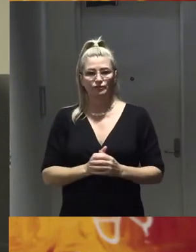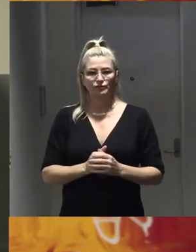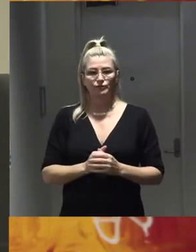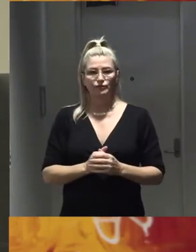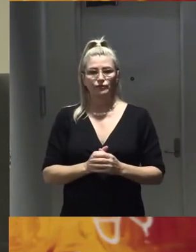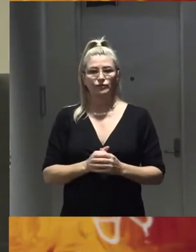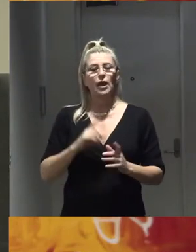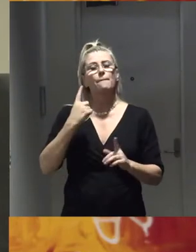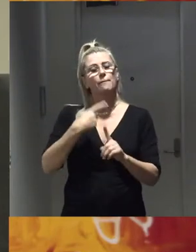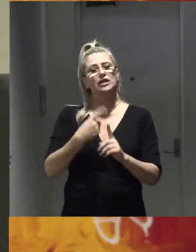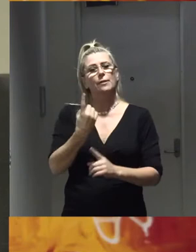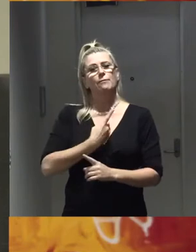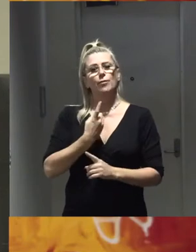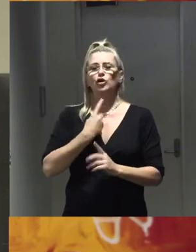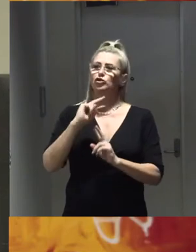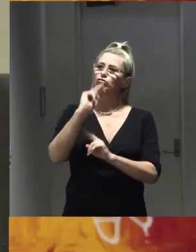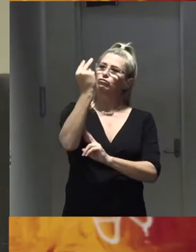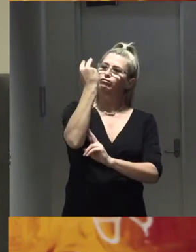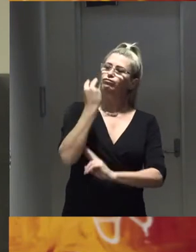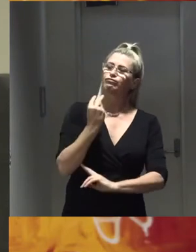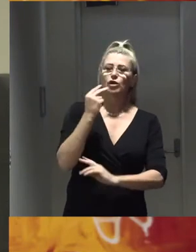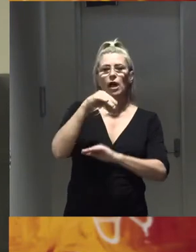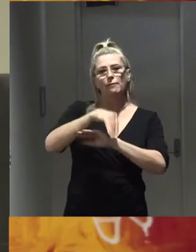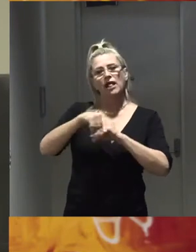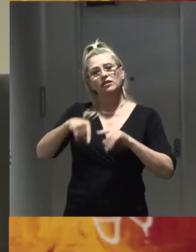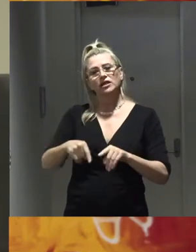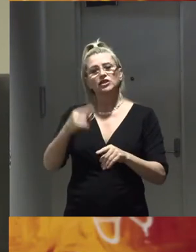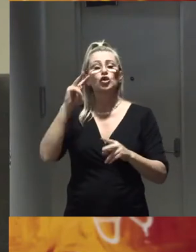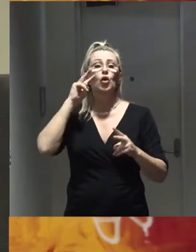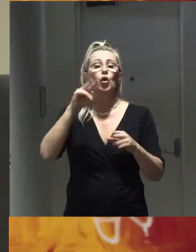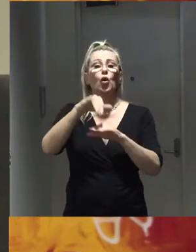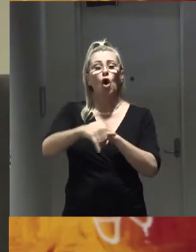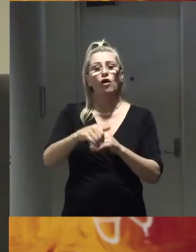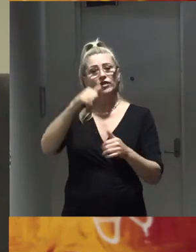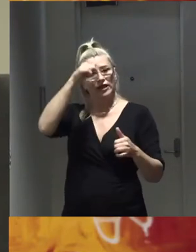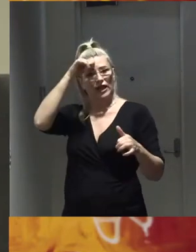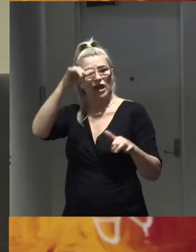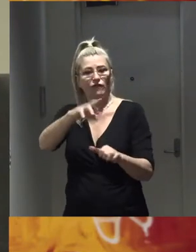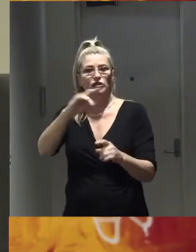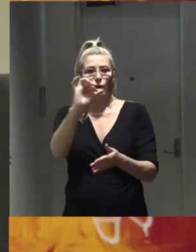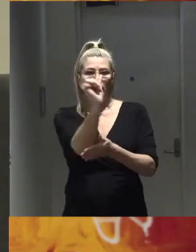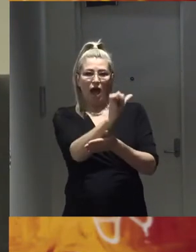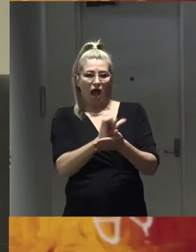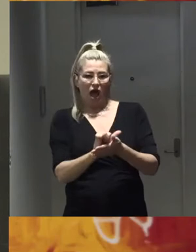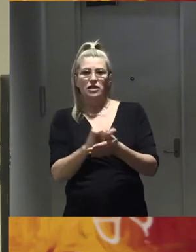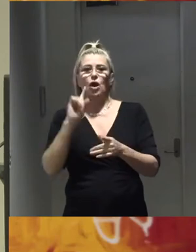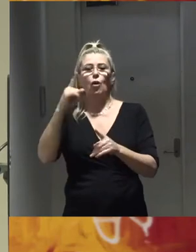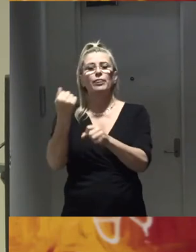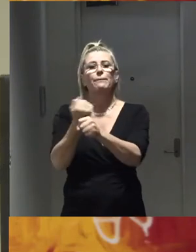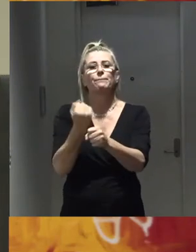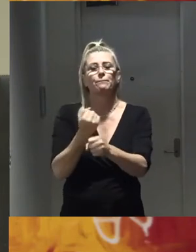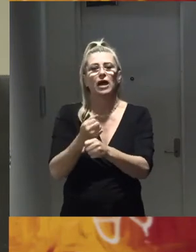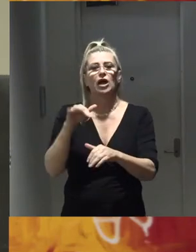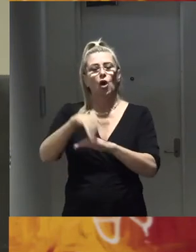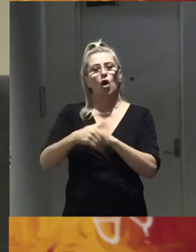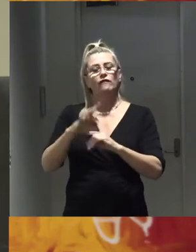and personal reflections to capture the influential role of the artist and the arts and creativity in promoting